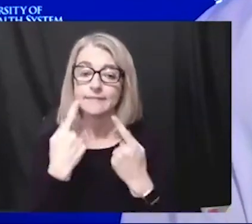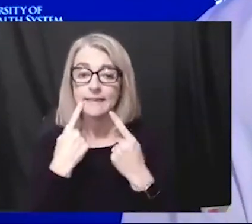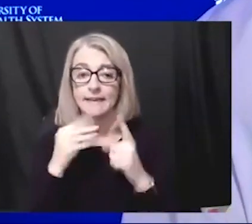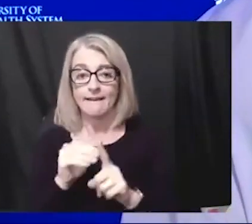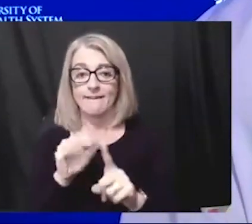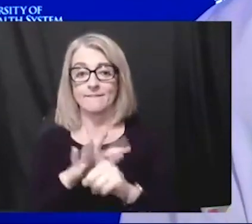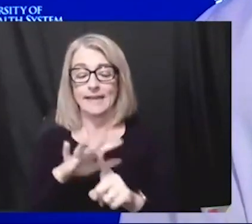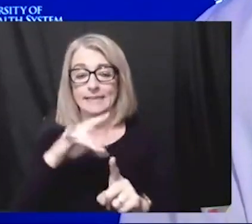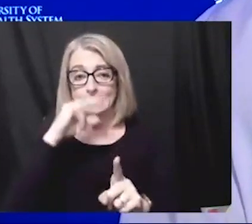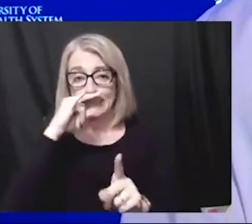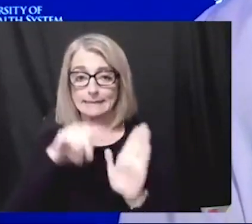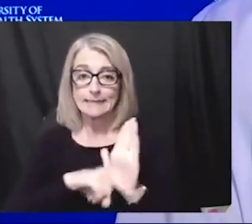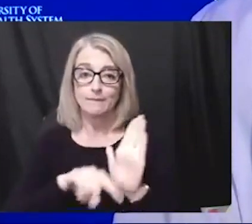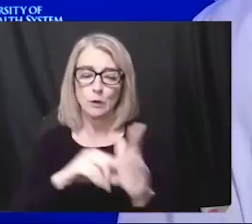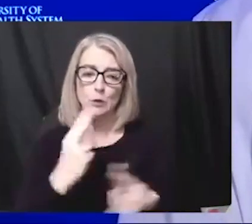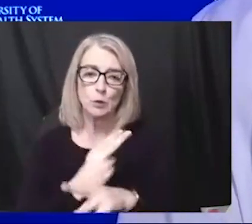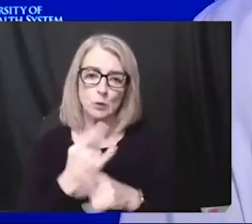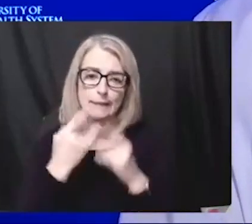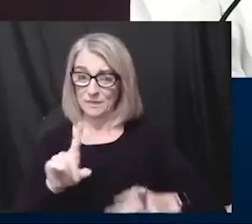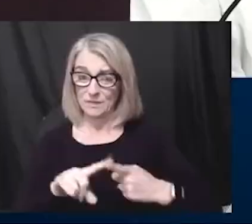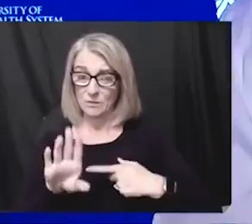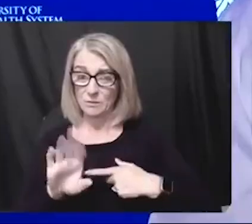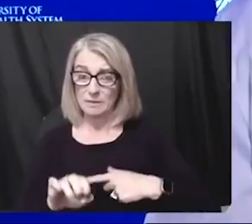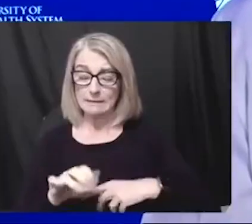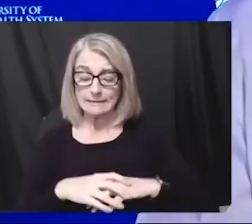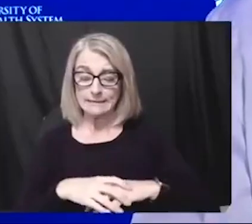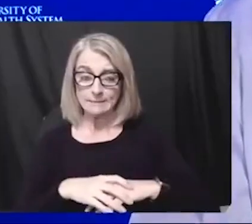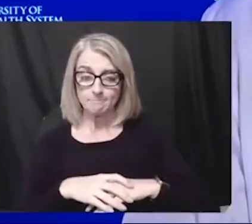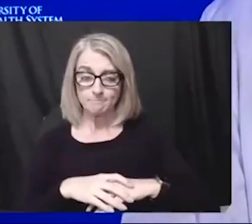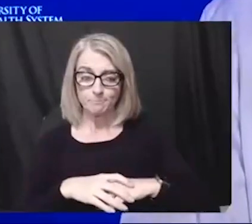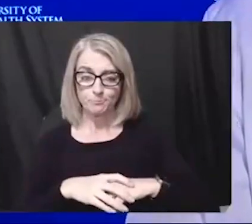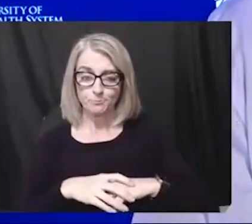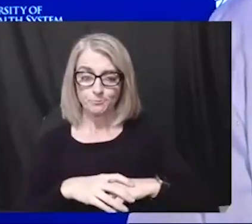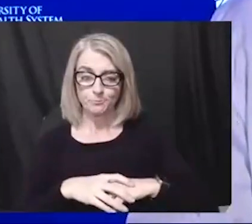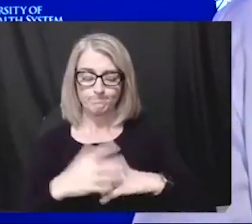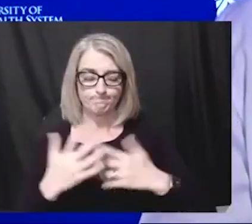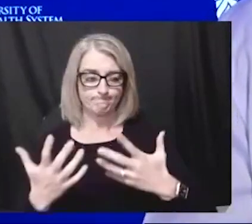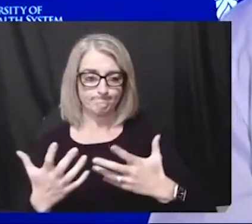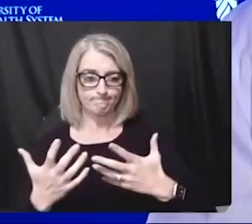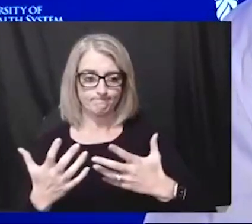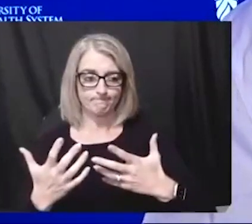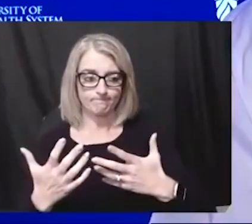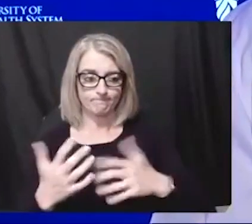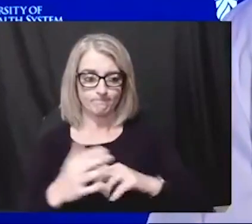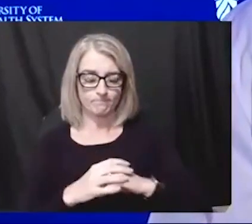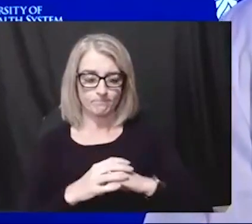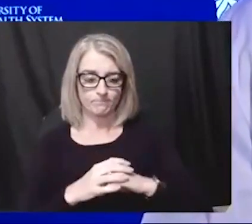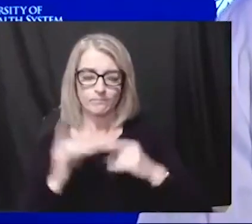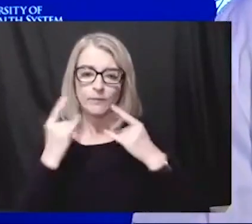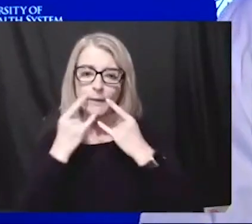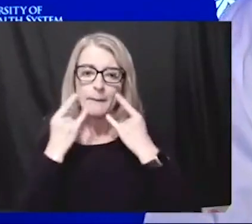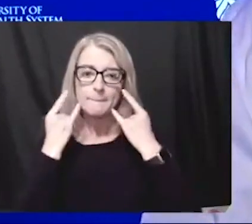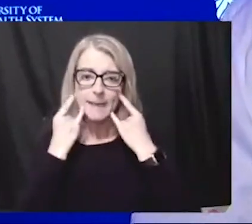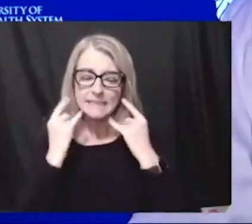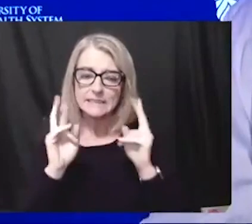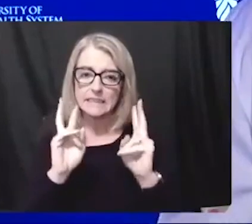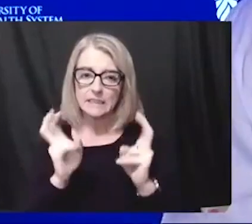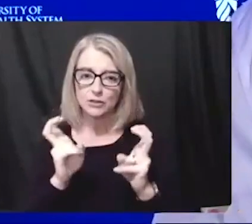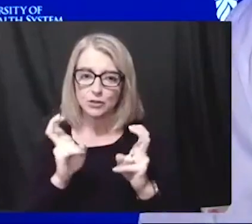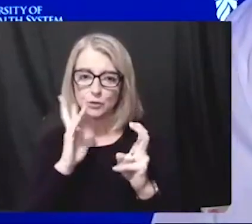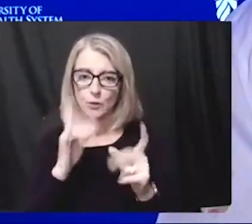factors probably influenced that. I think some individual behavioral factors may have influenced that. Yeah, no, I think it's great I think it is